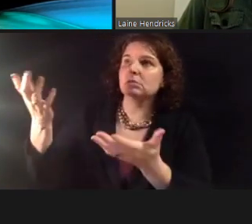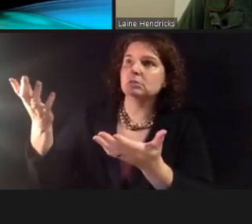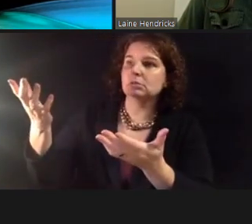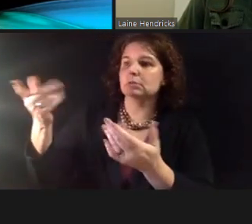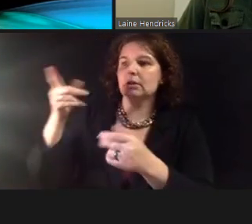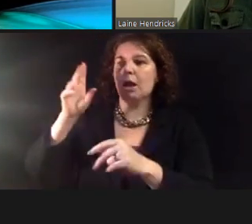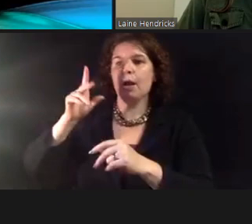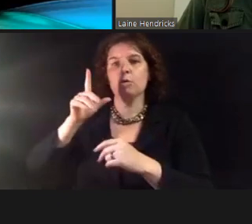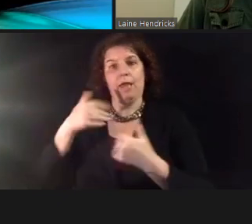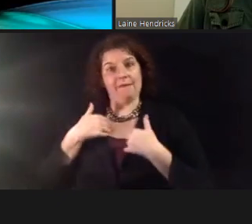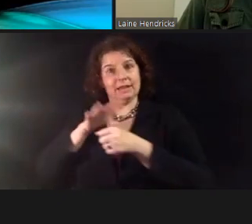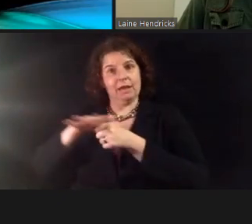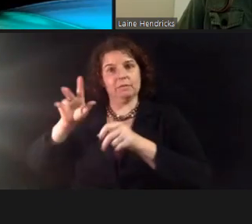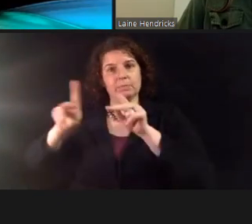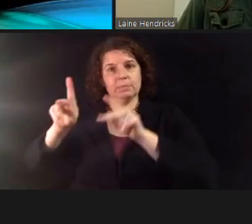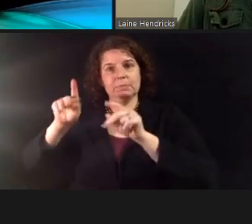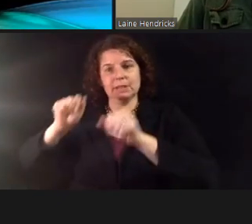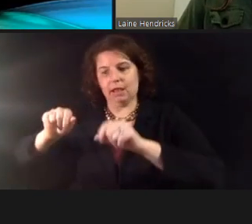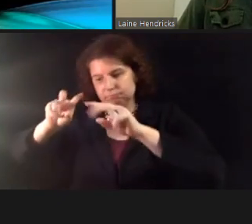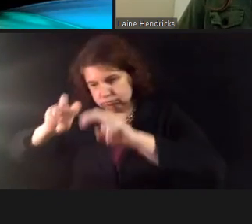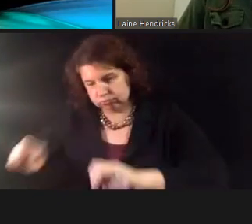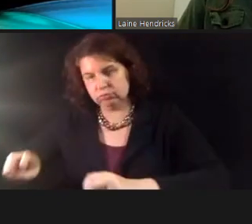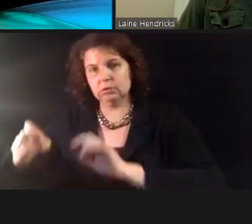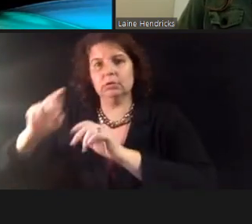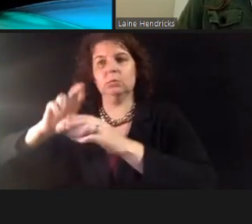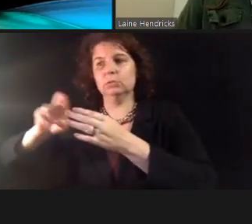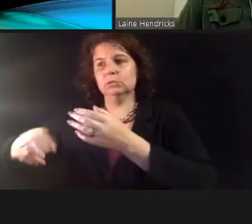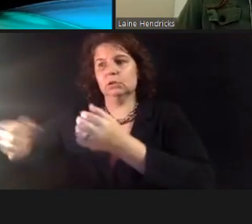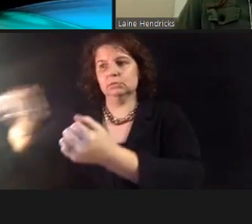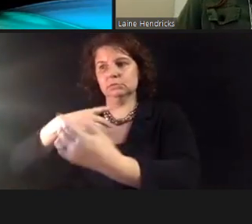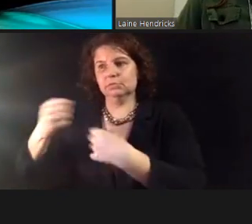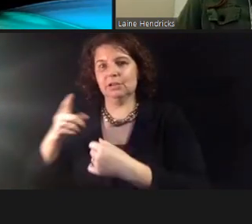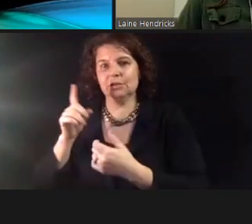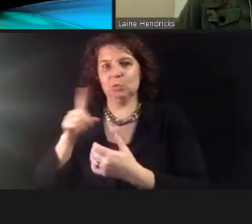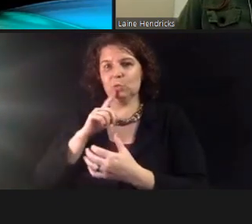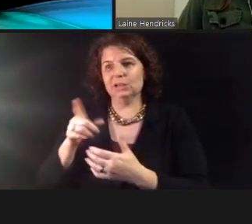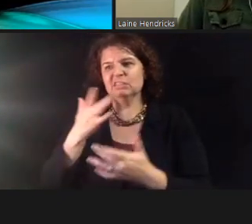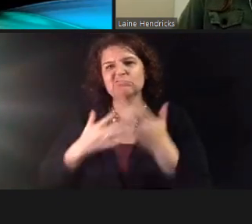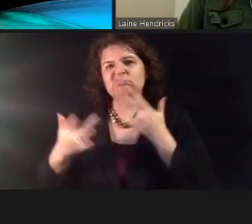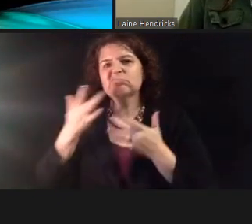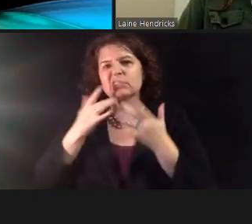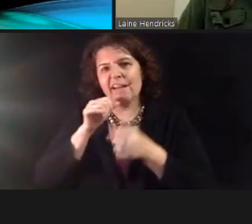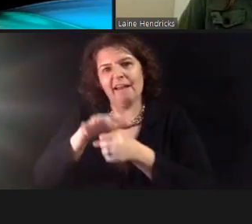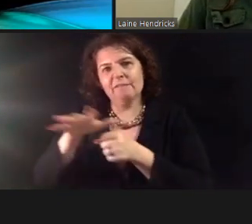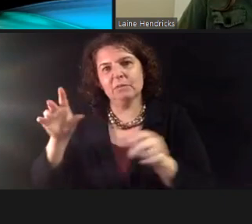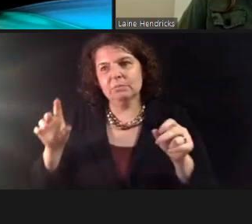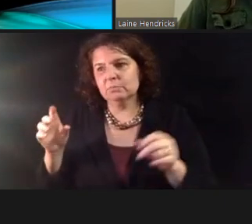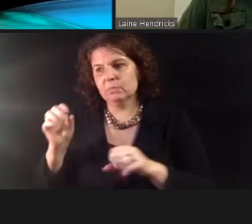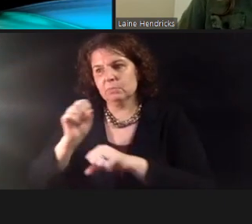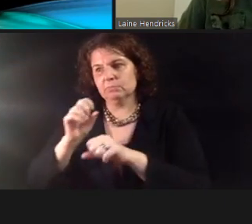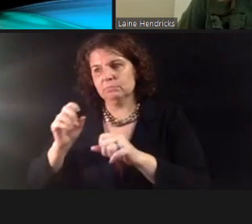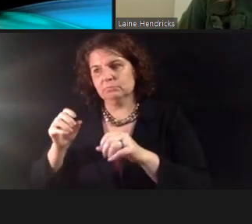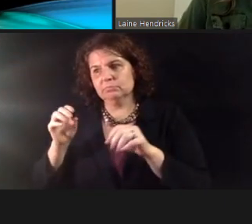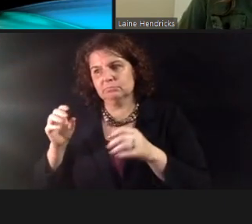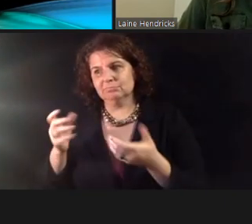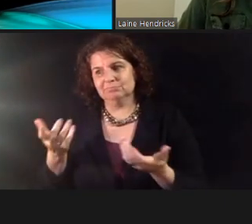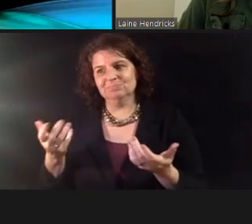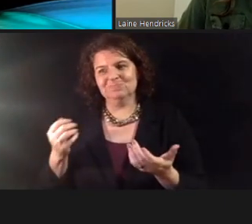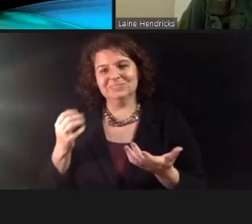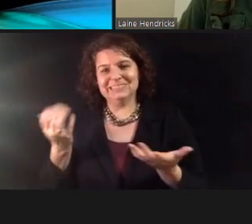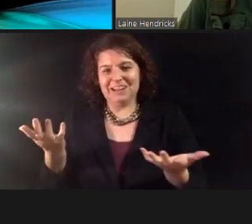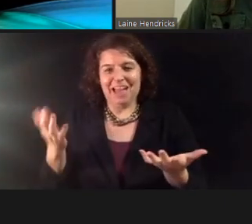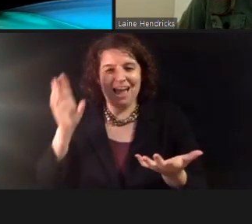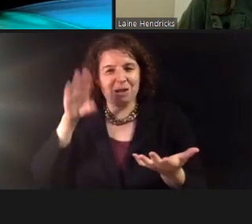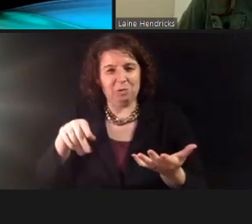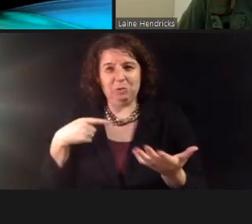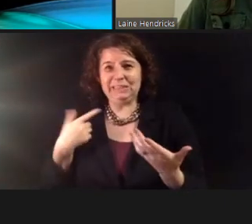that there's very little, frankly, there's very little value to doing a test where it takes